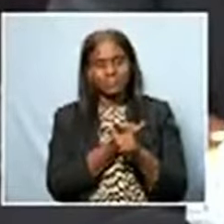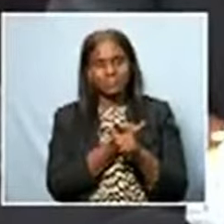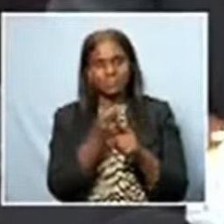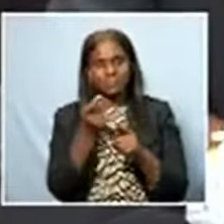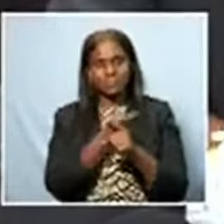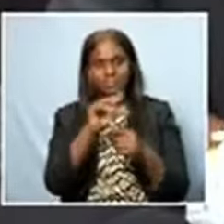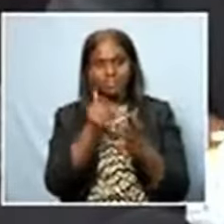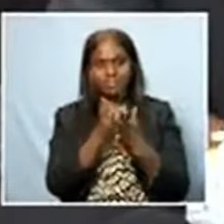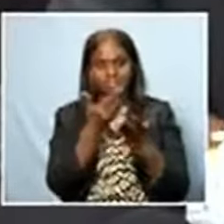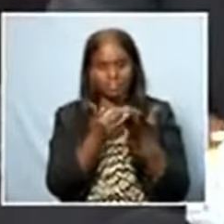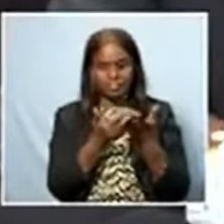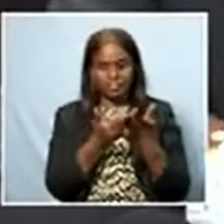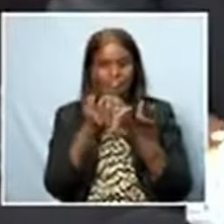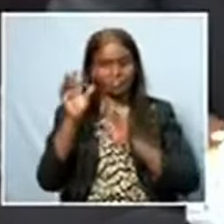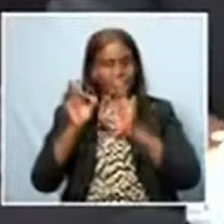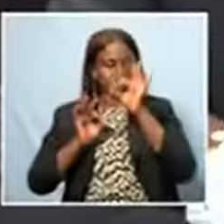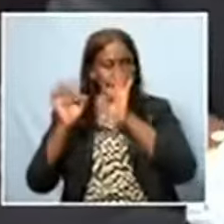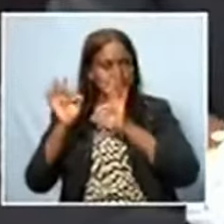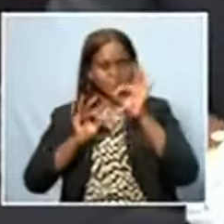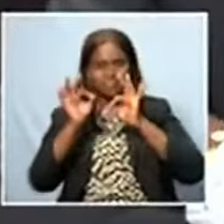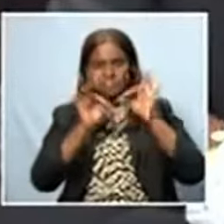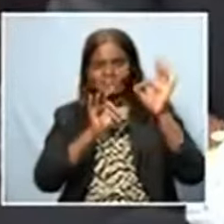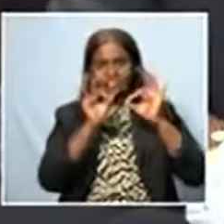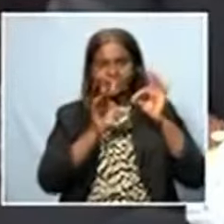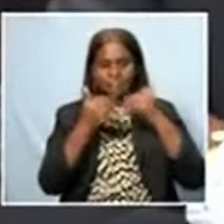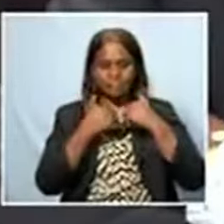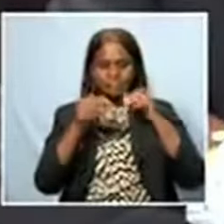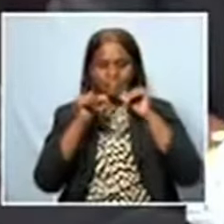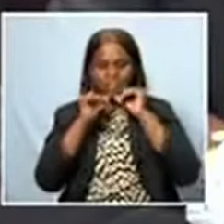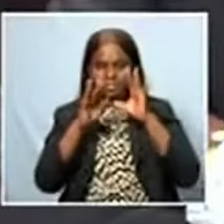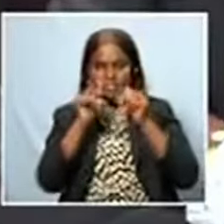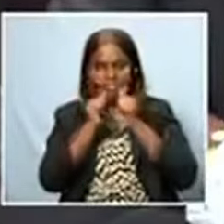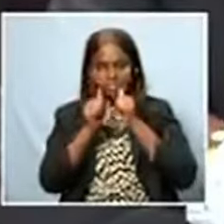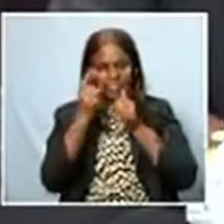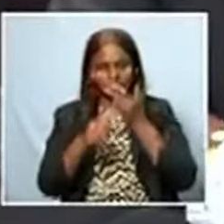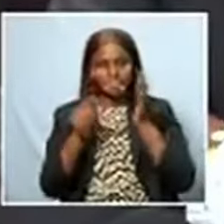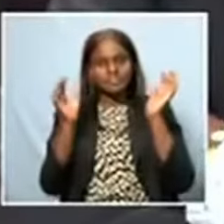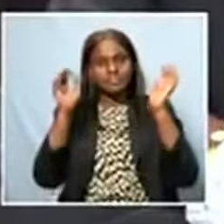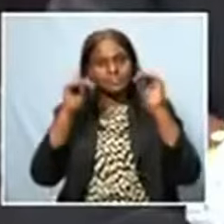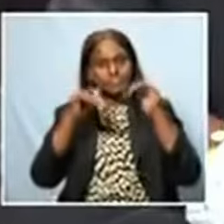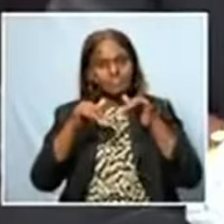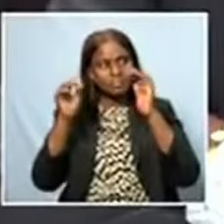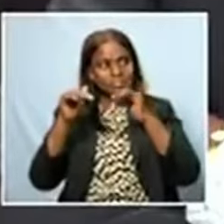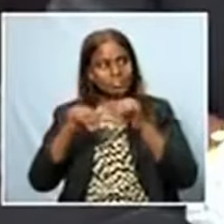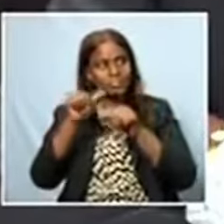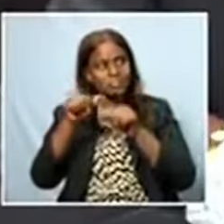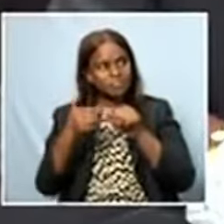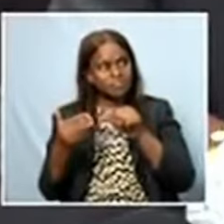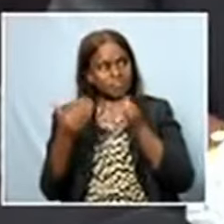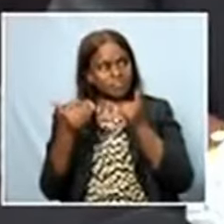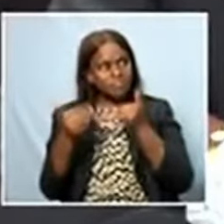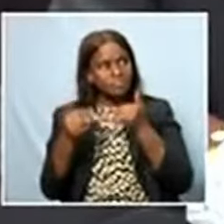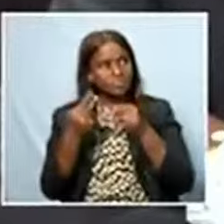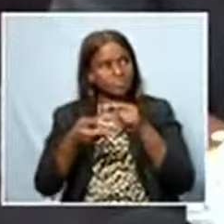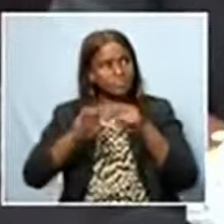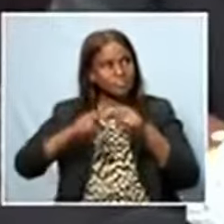all these adjustments, there is nothing that is going down. Everything seems to be going